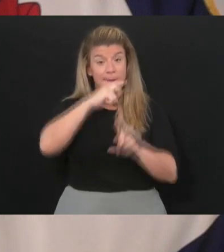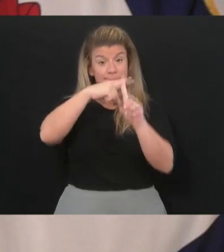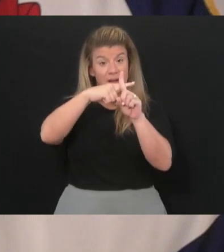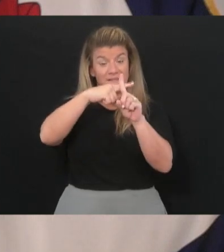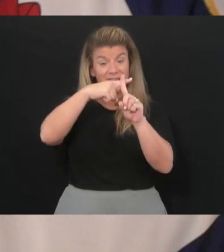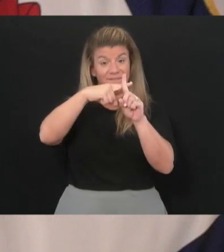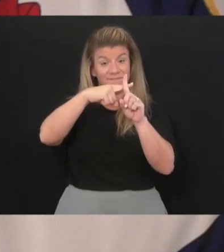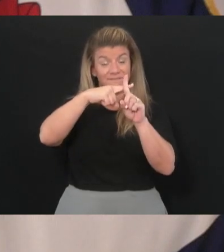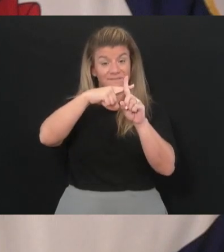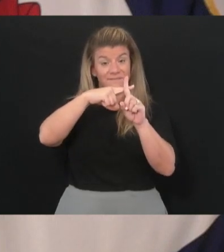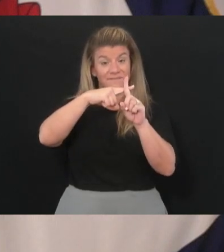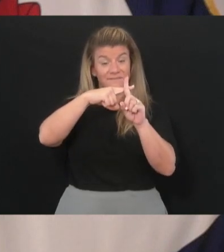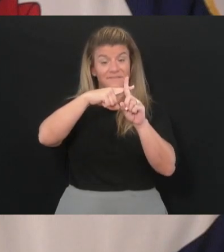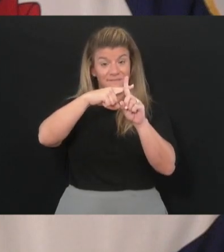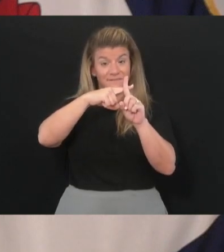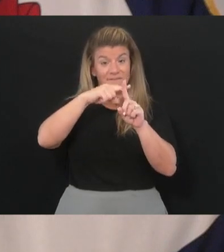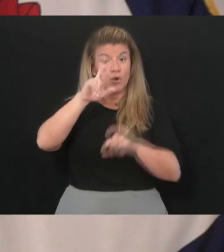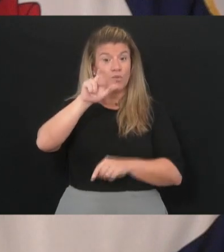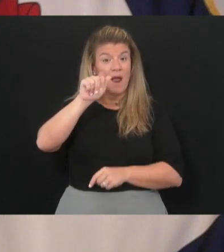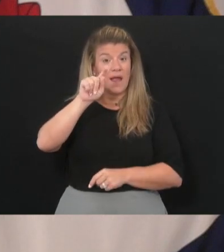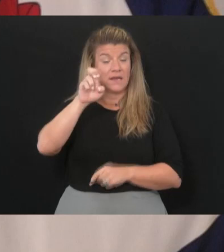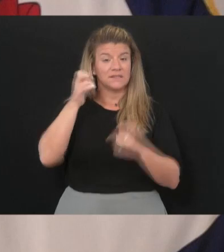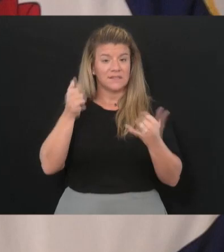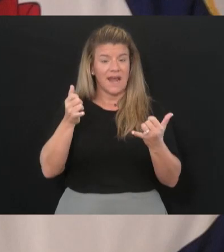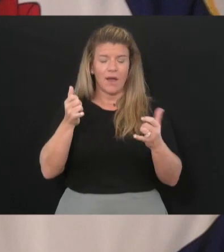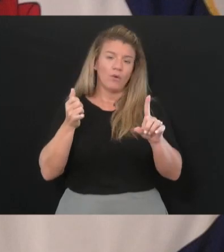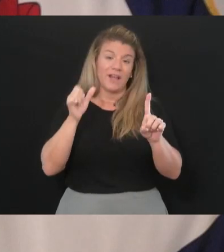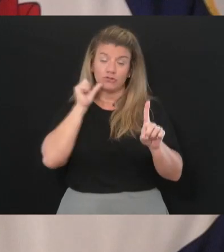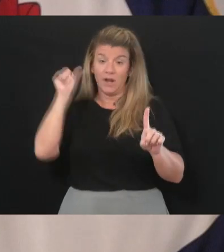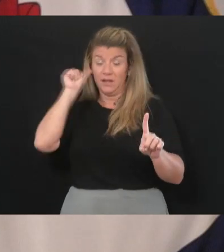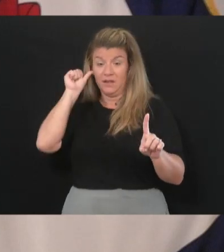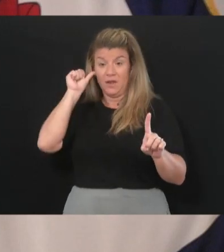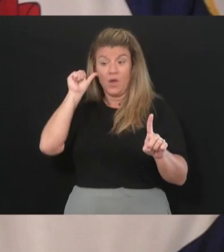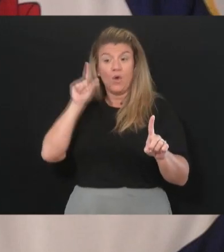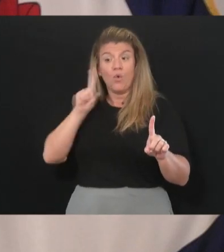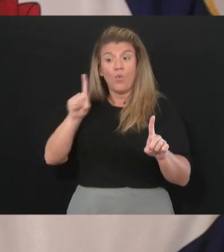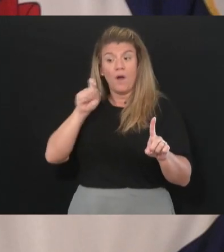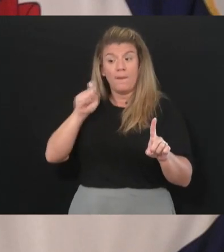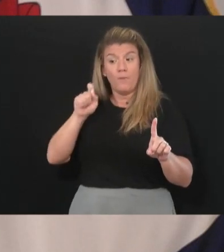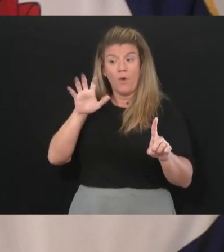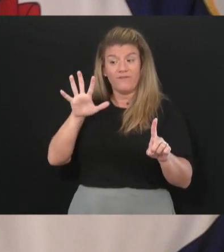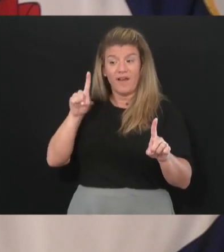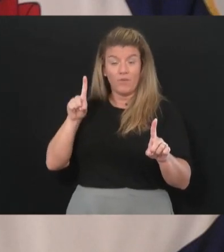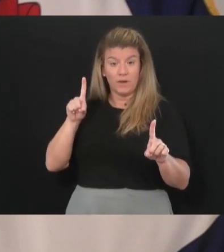positivity rate today or yesterday was 1.51.